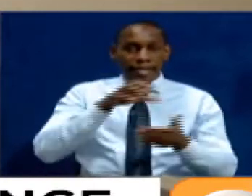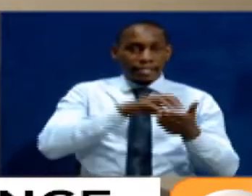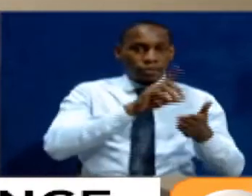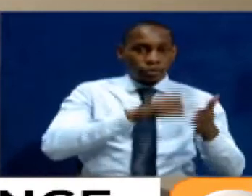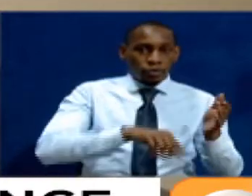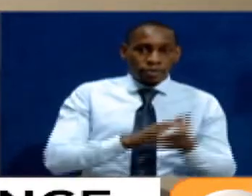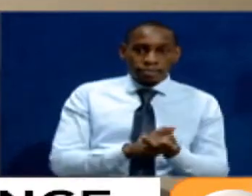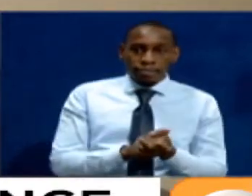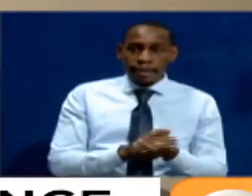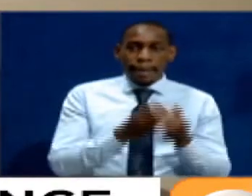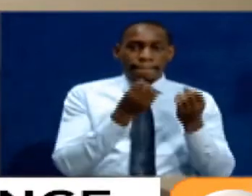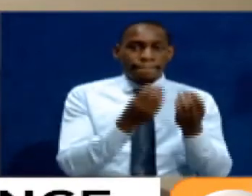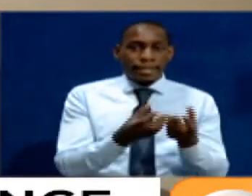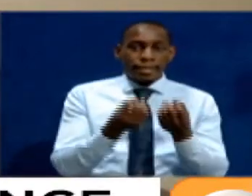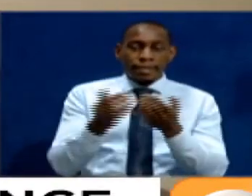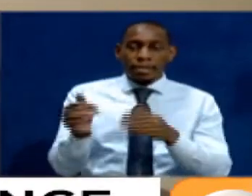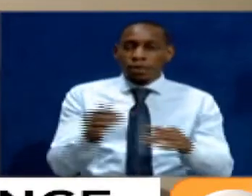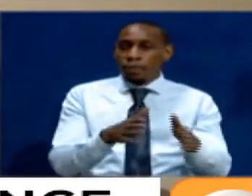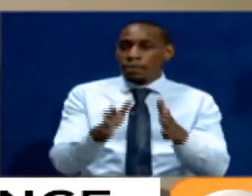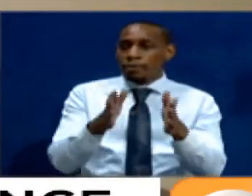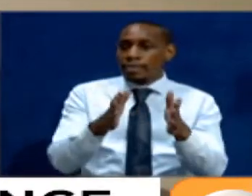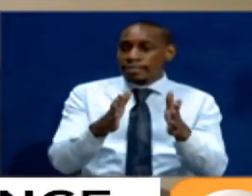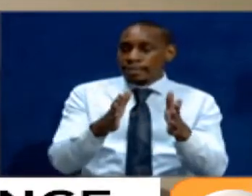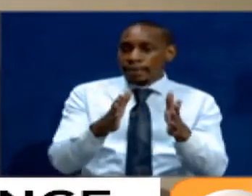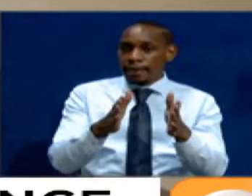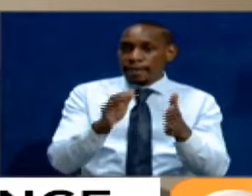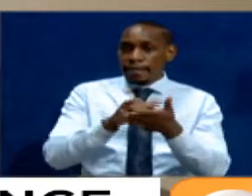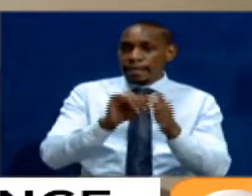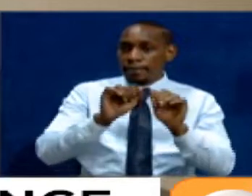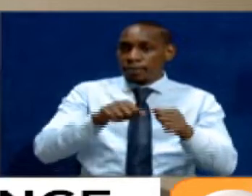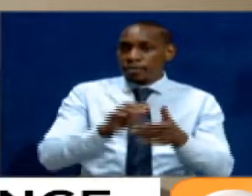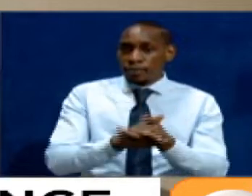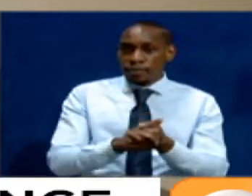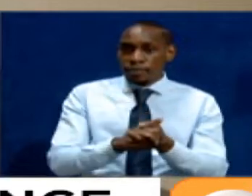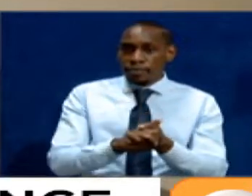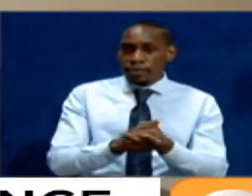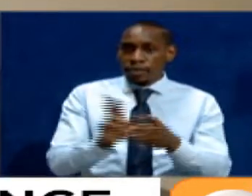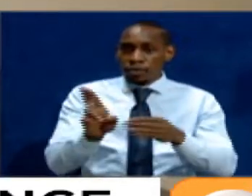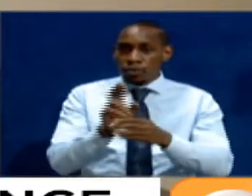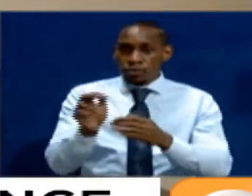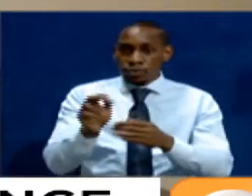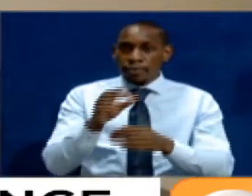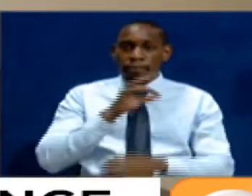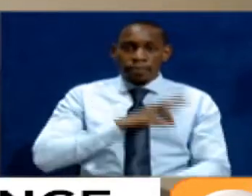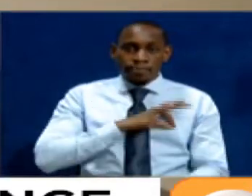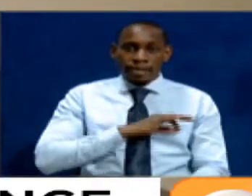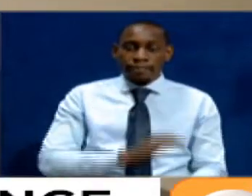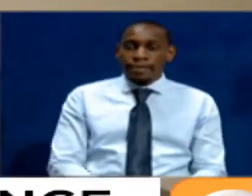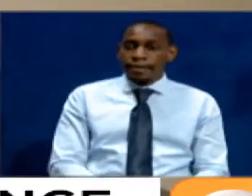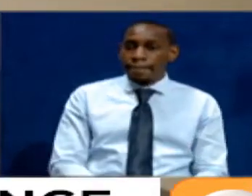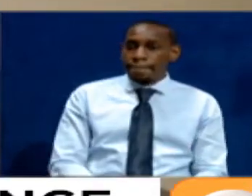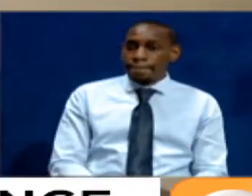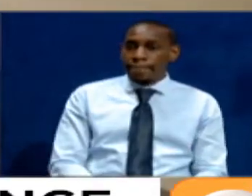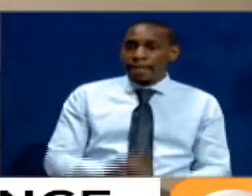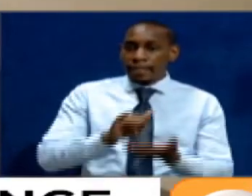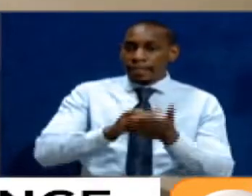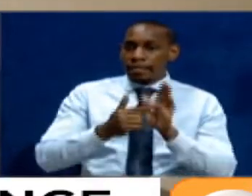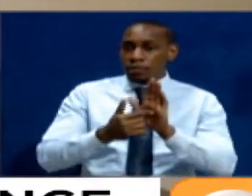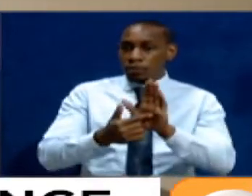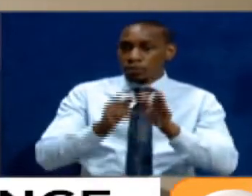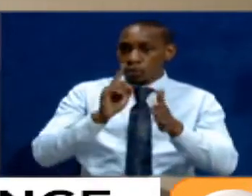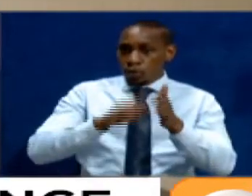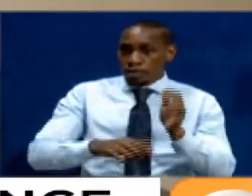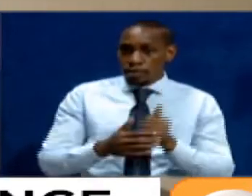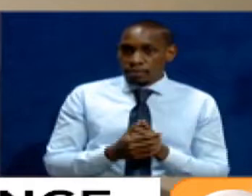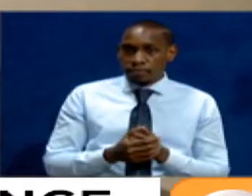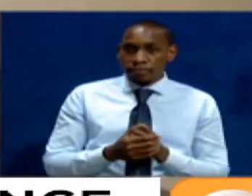side, there are also many opportunities that can be taken advantage of. And of course, it points back